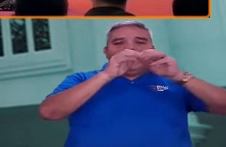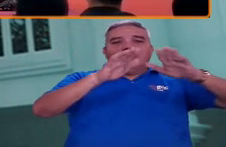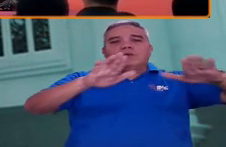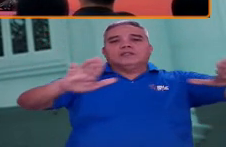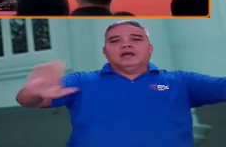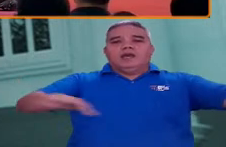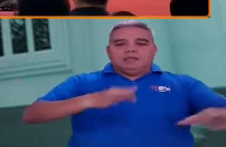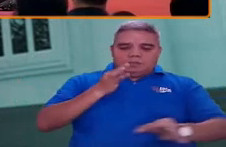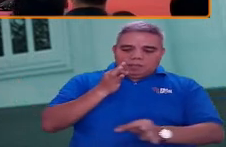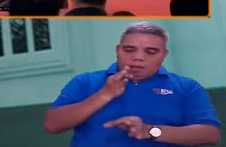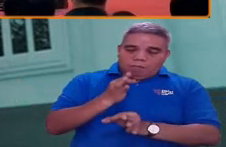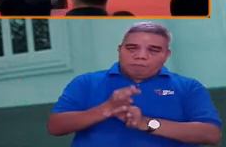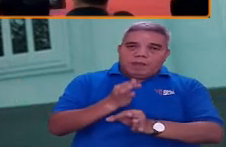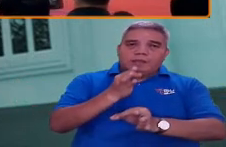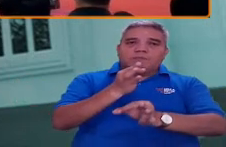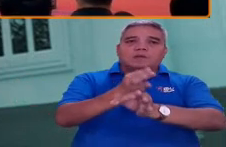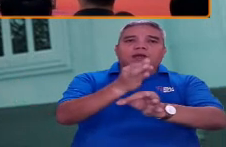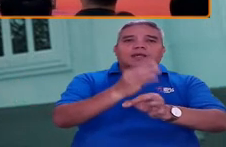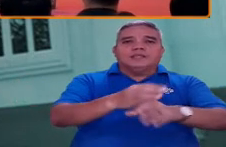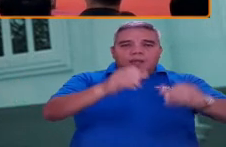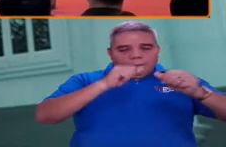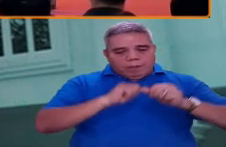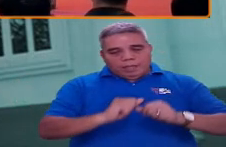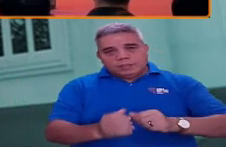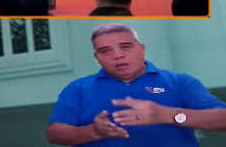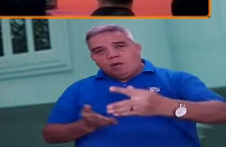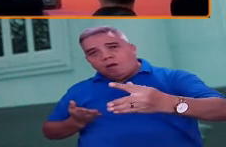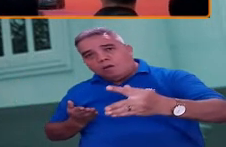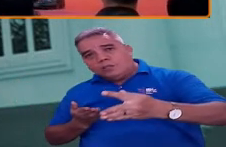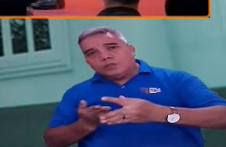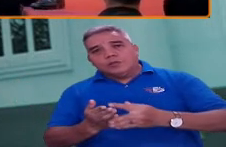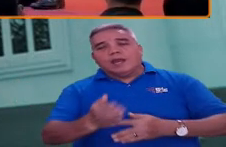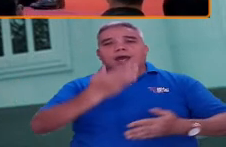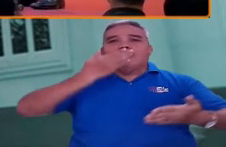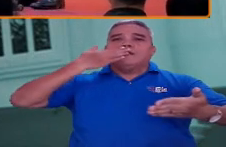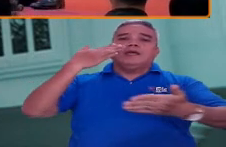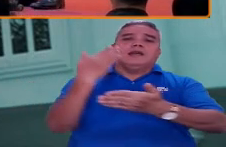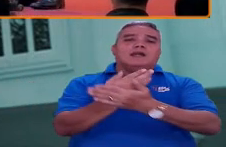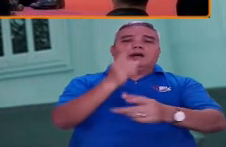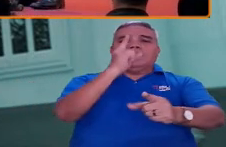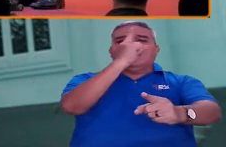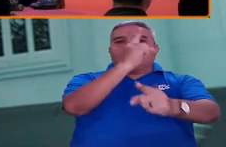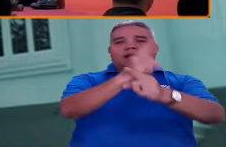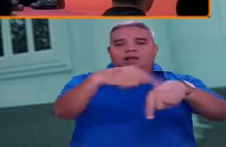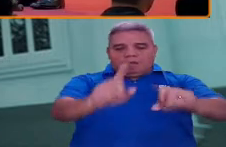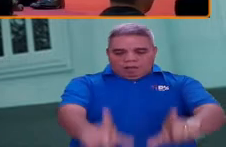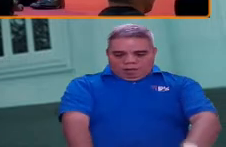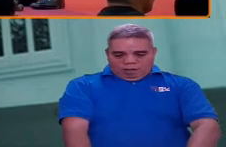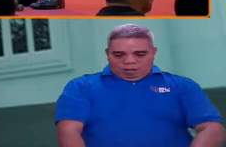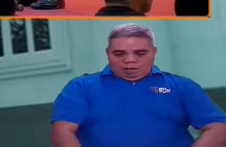the heritage of faithfulness passed on through godly